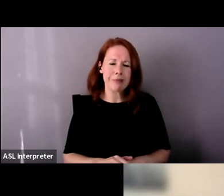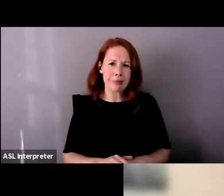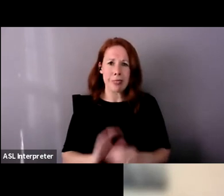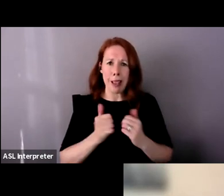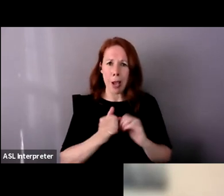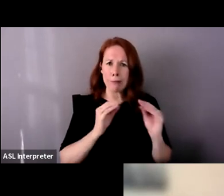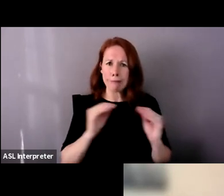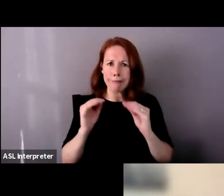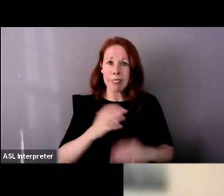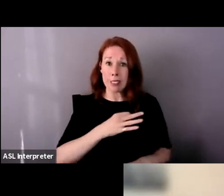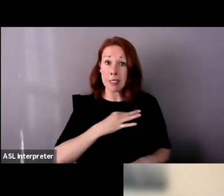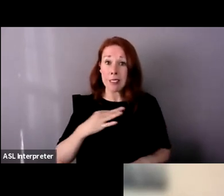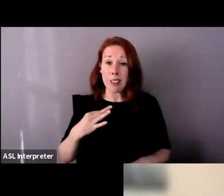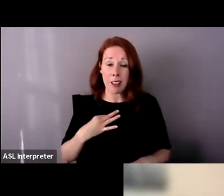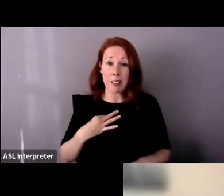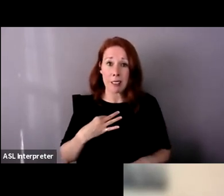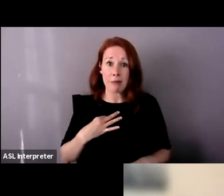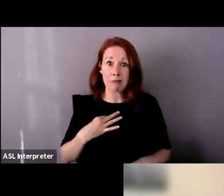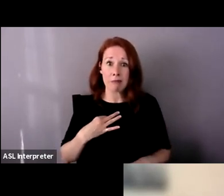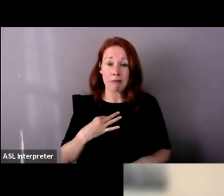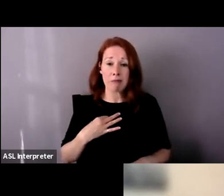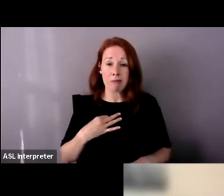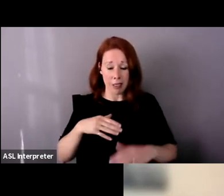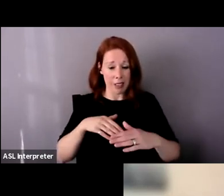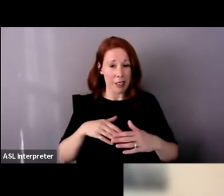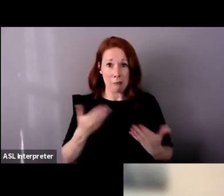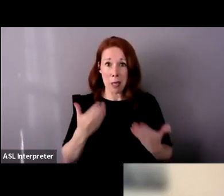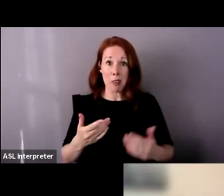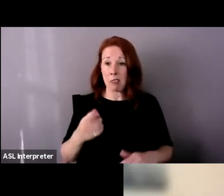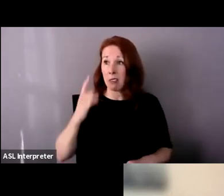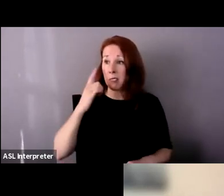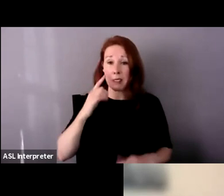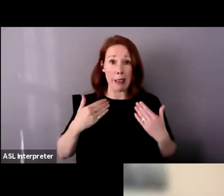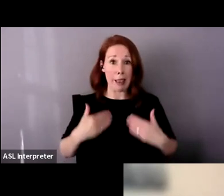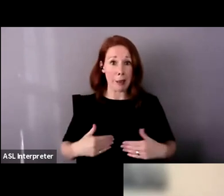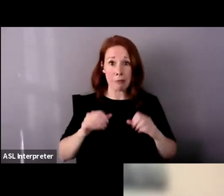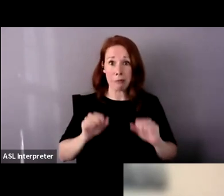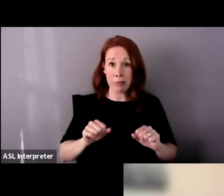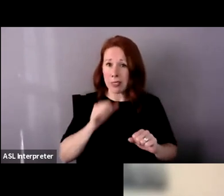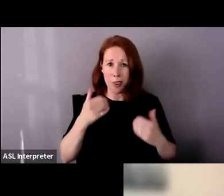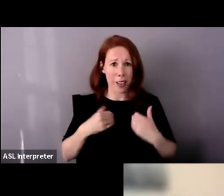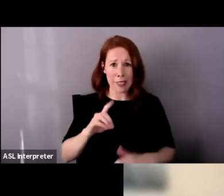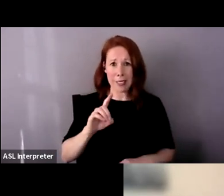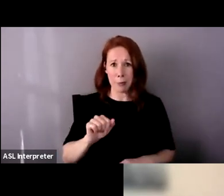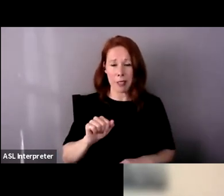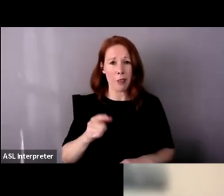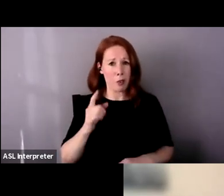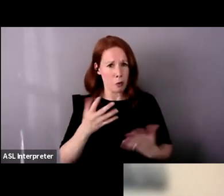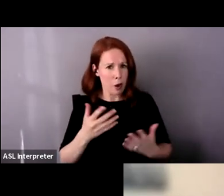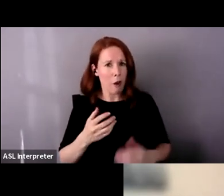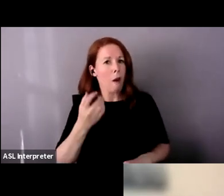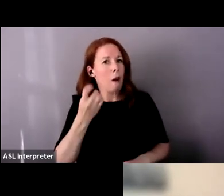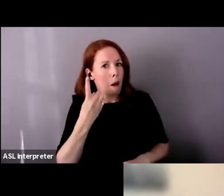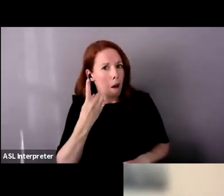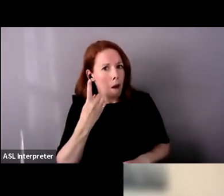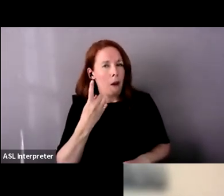for staff who may not have those disabilities to get a little more empathy for what it's